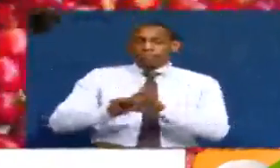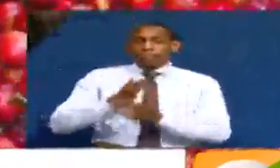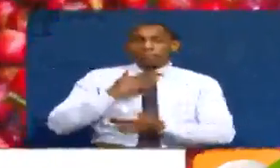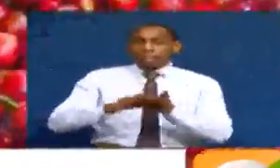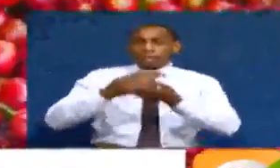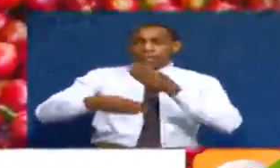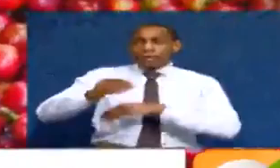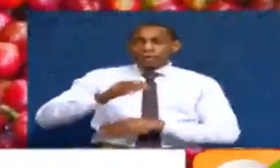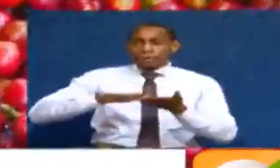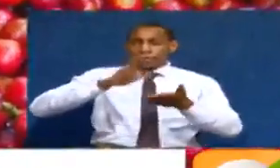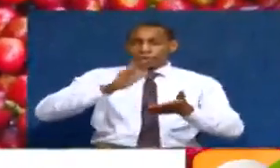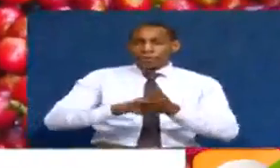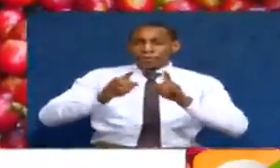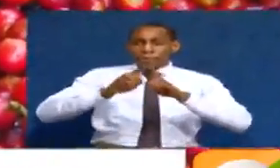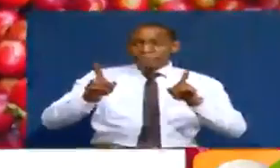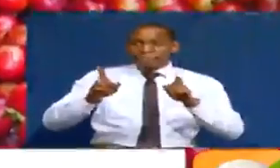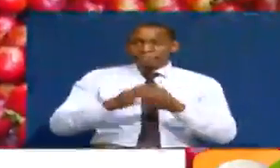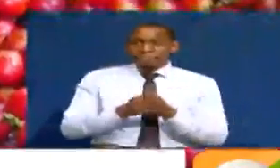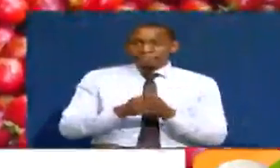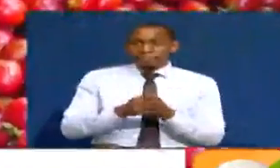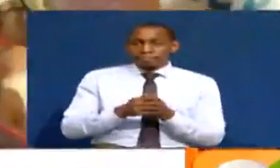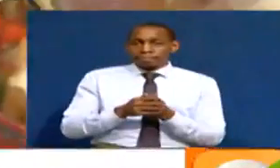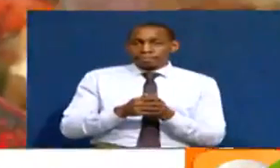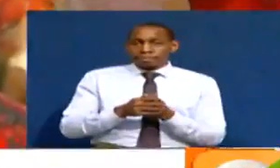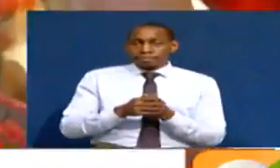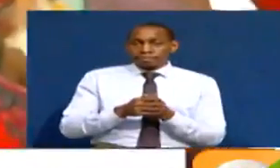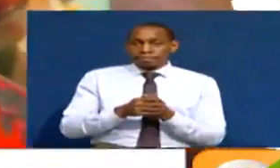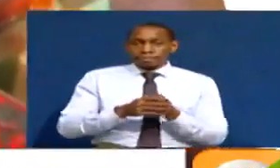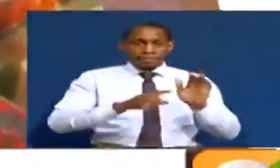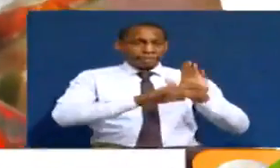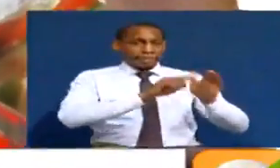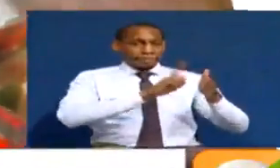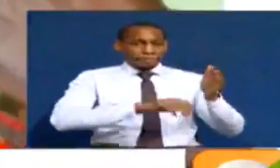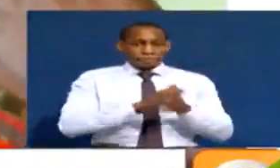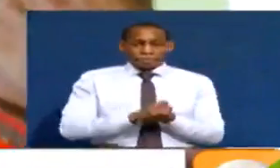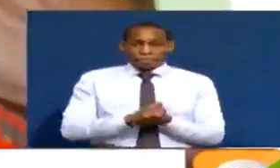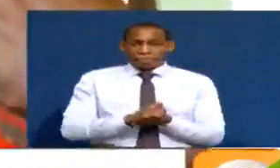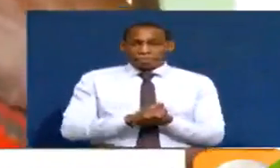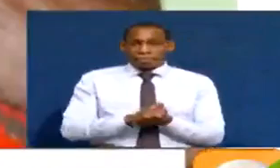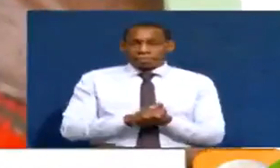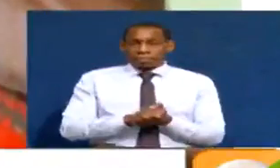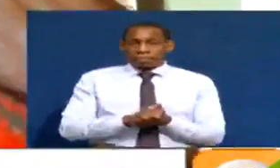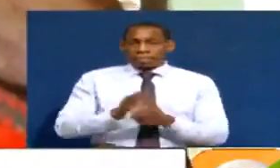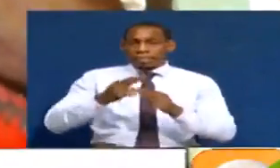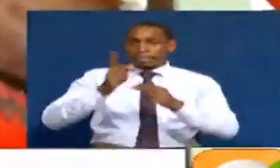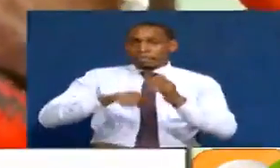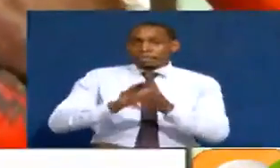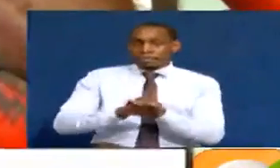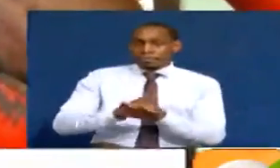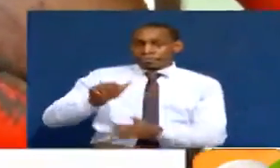kununua zaidi. Lakini ubaya wa SL28 dio munaita